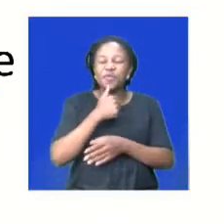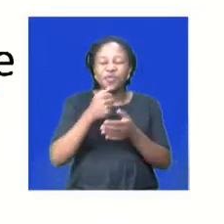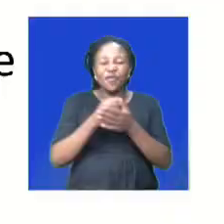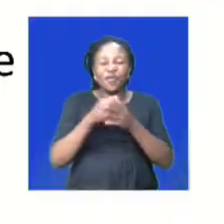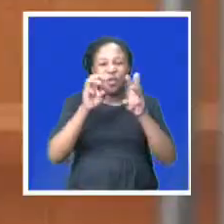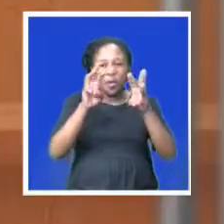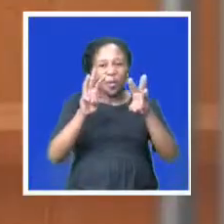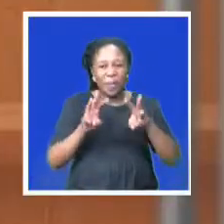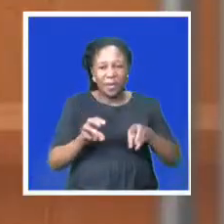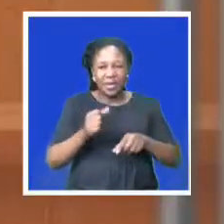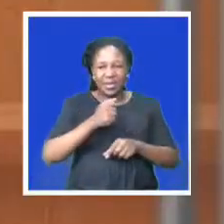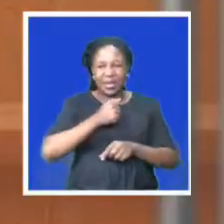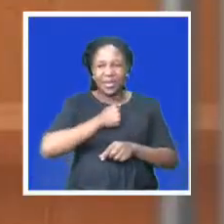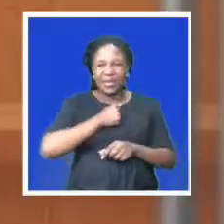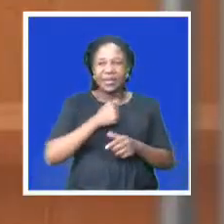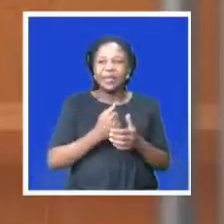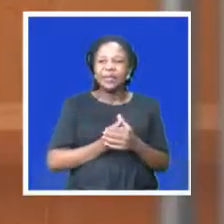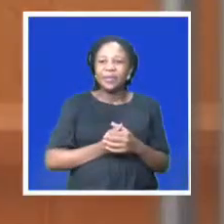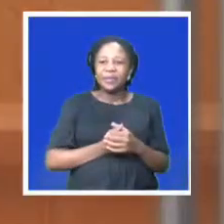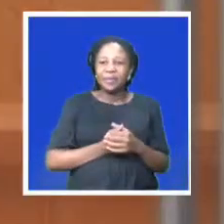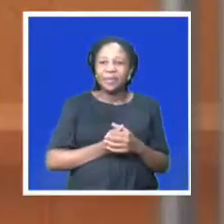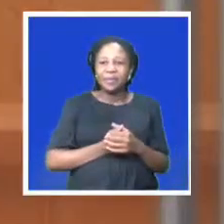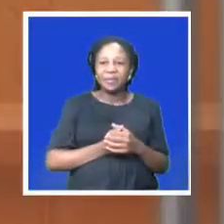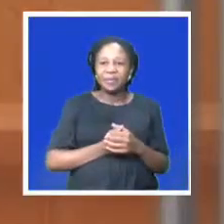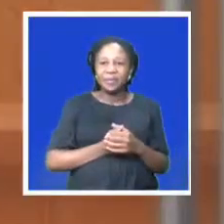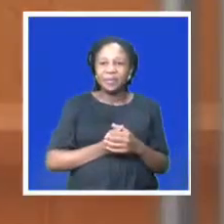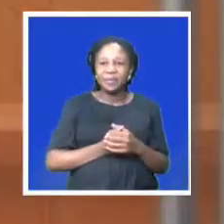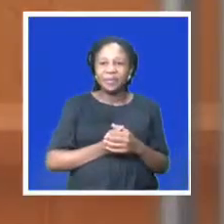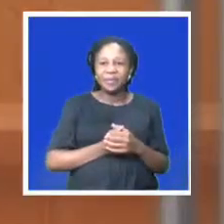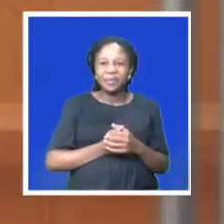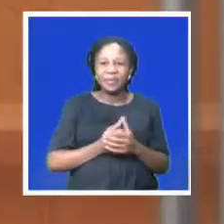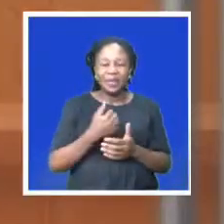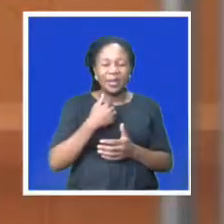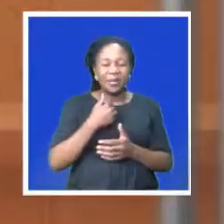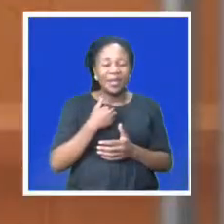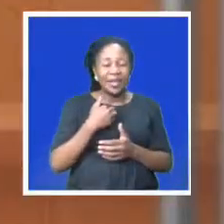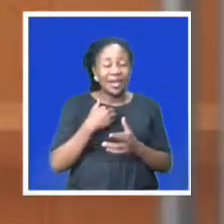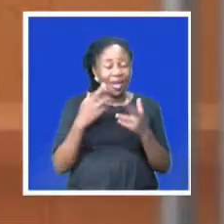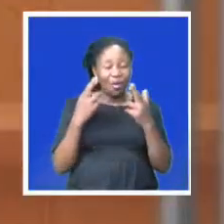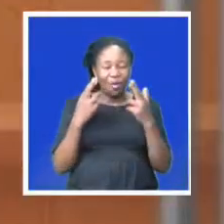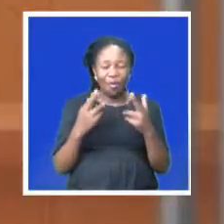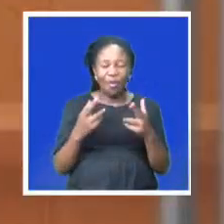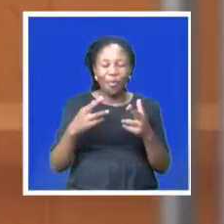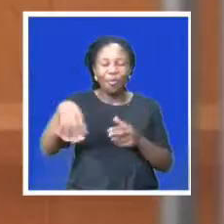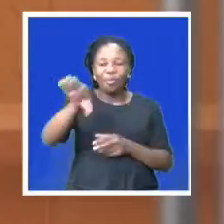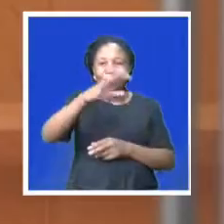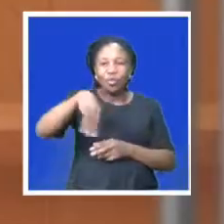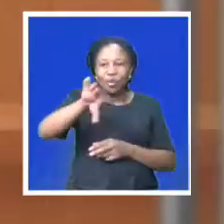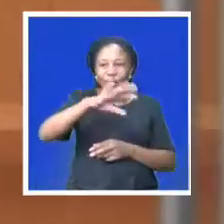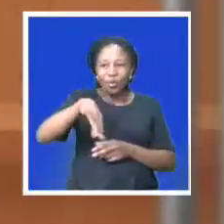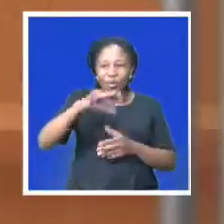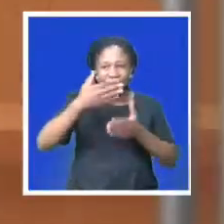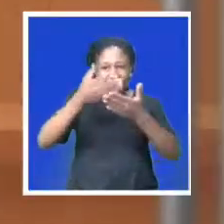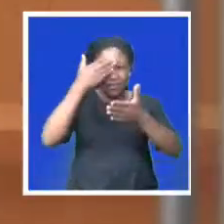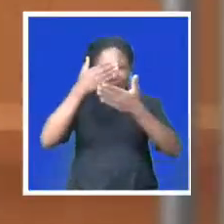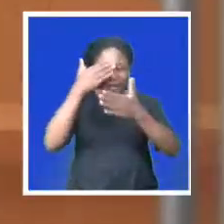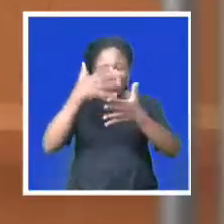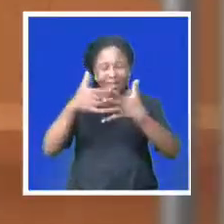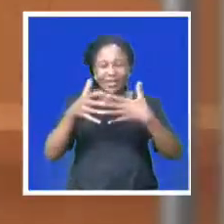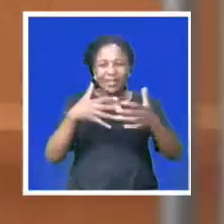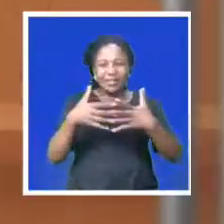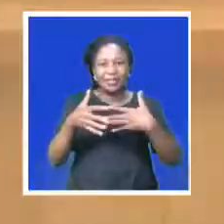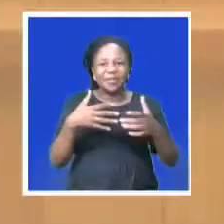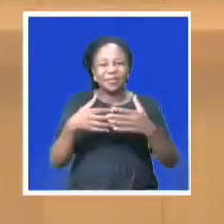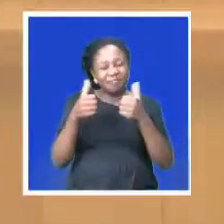all for today. I hope you have learned a lot. I was very happy to be with you. Thank you.